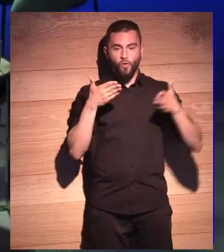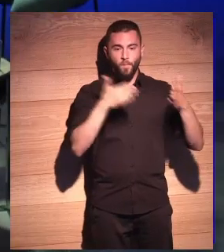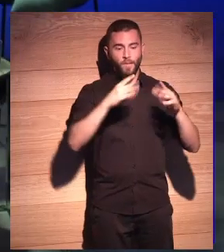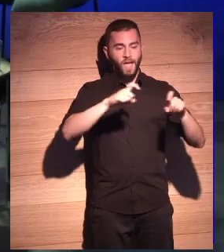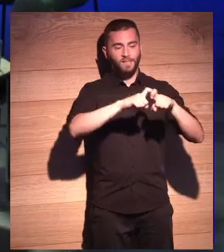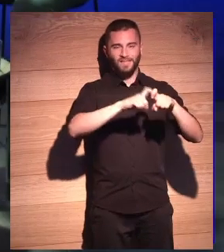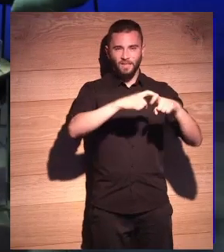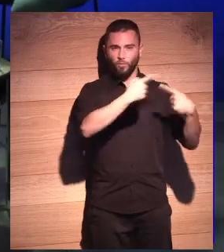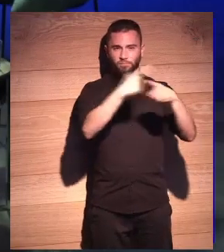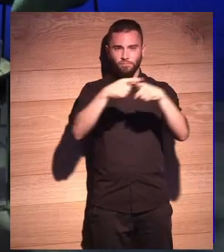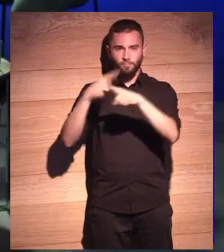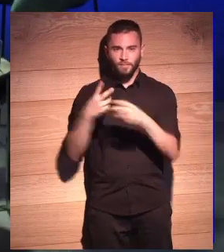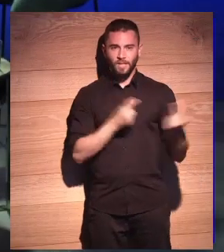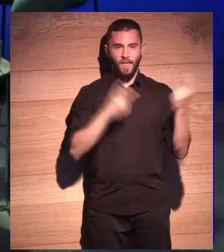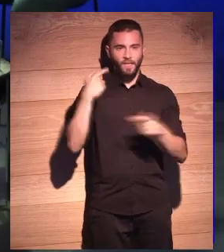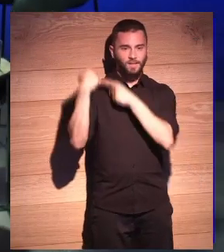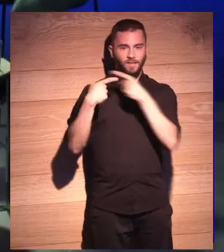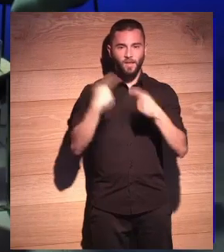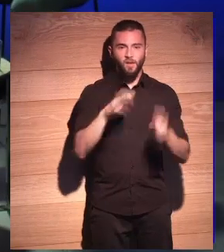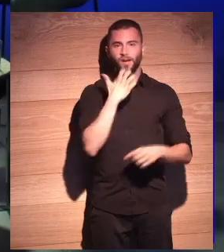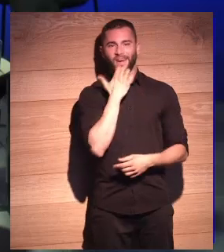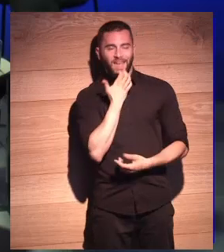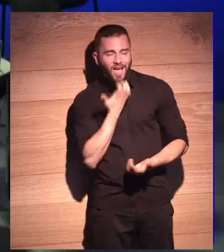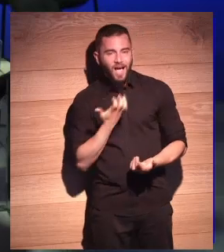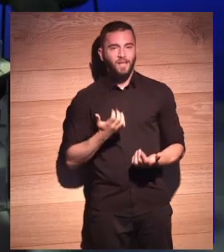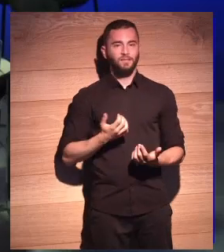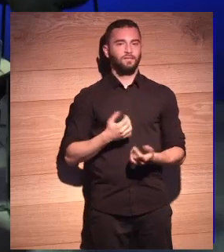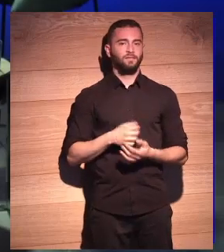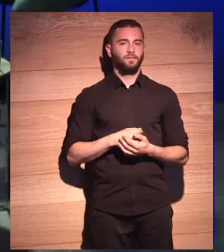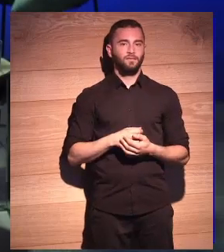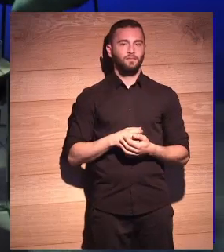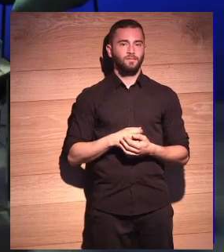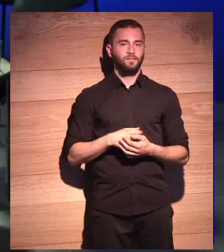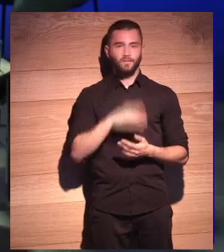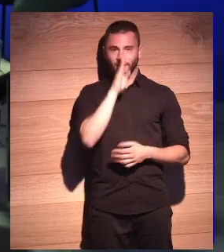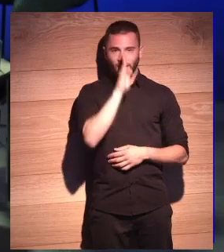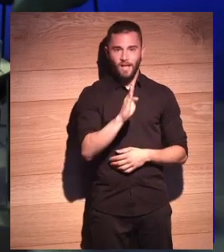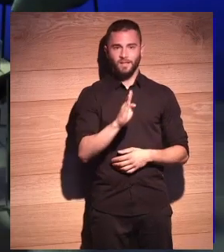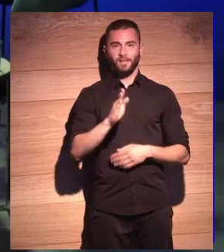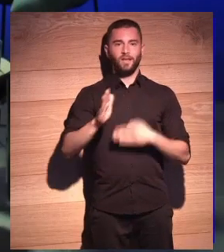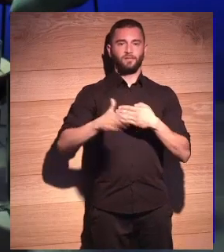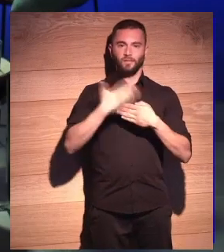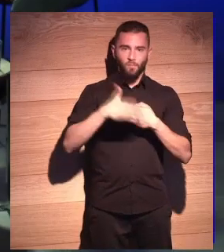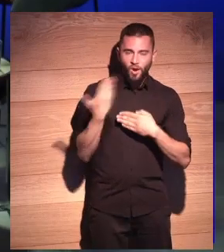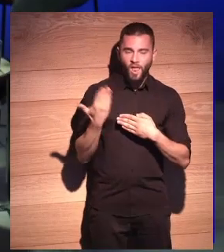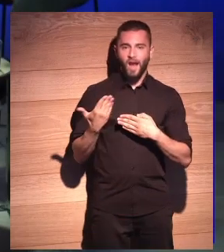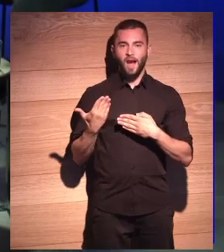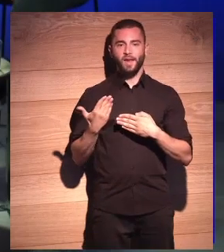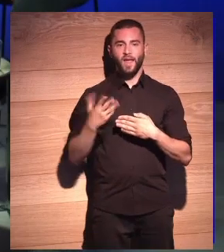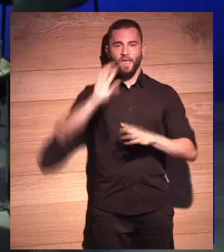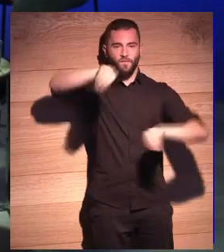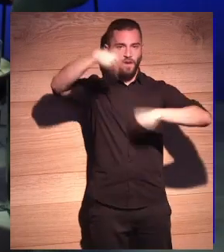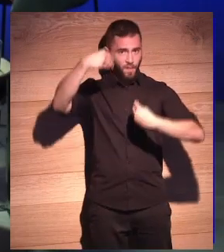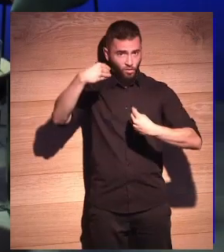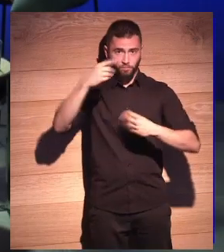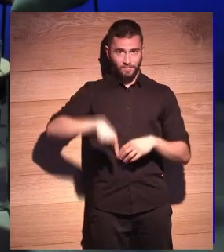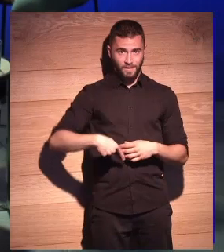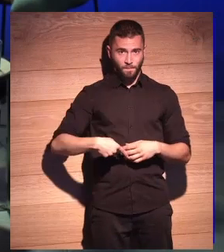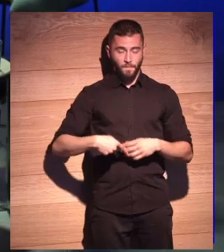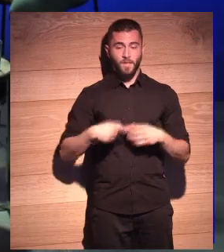dance. Different styles, Greek traditional dancing, classical dancing, contemporary dancing,